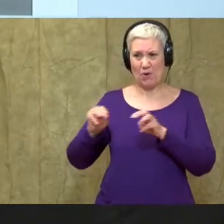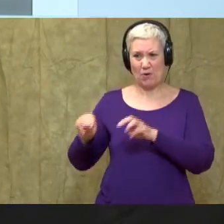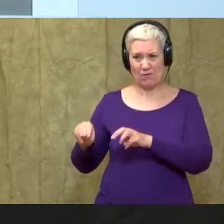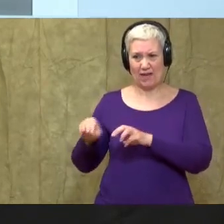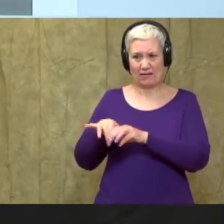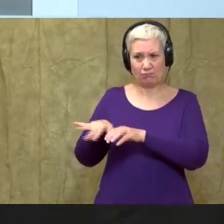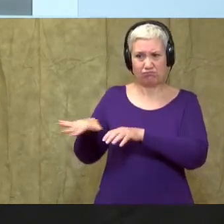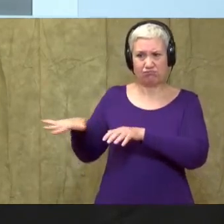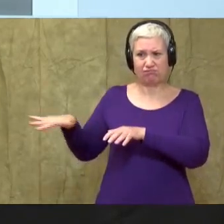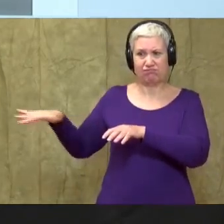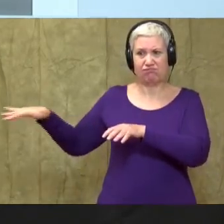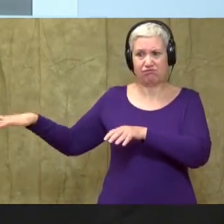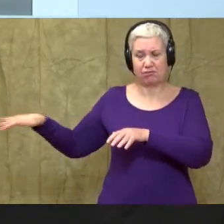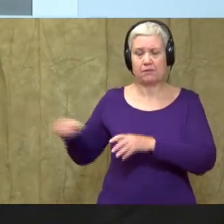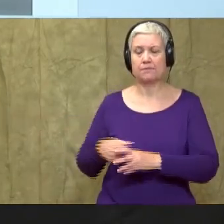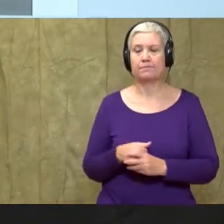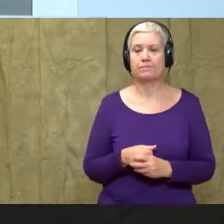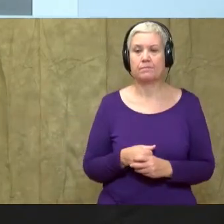the news, but